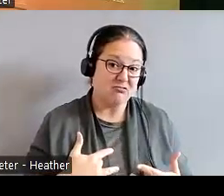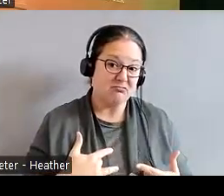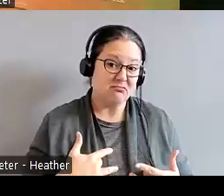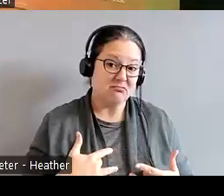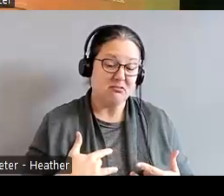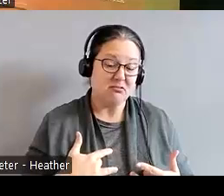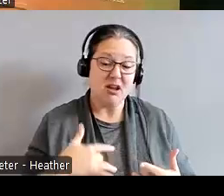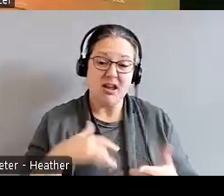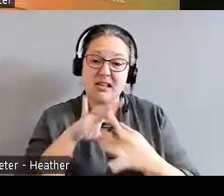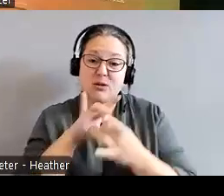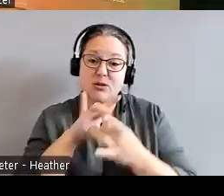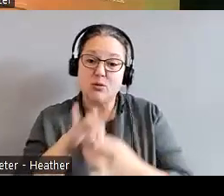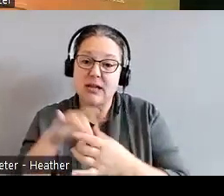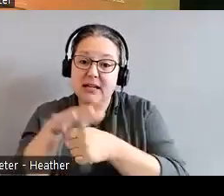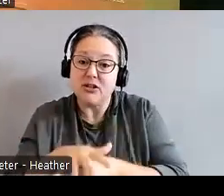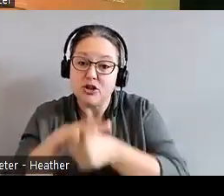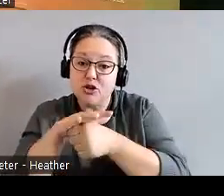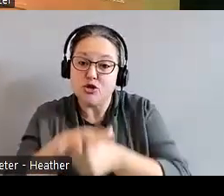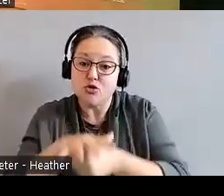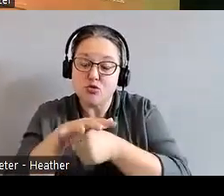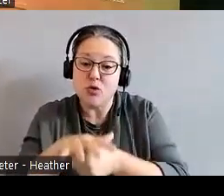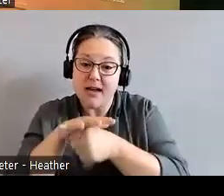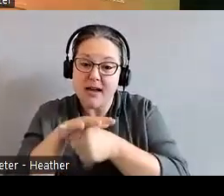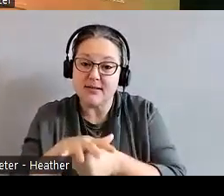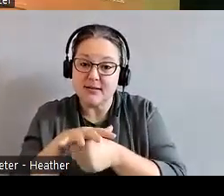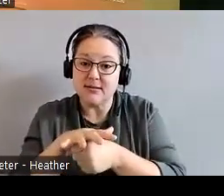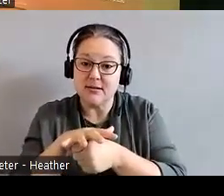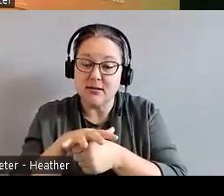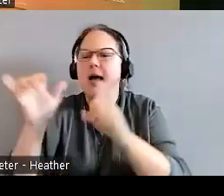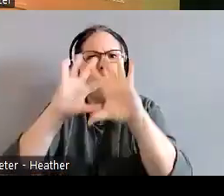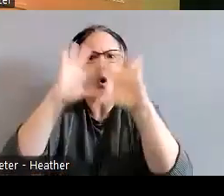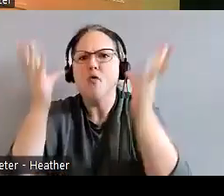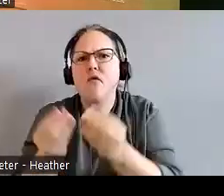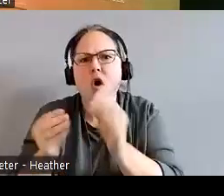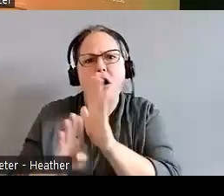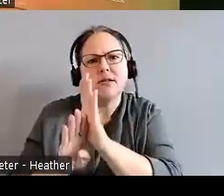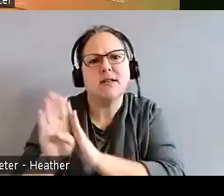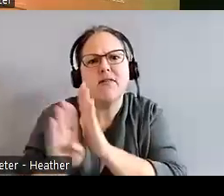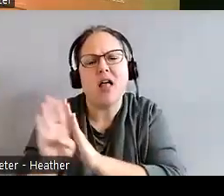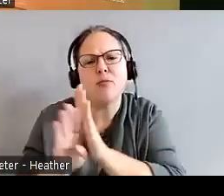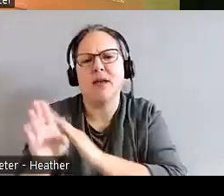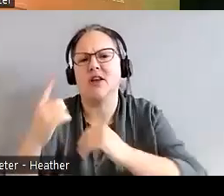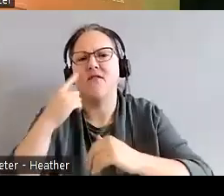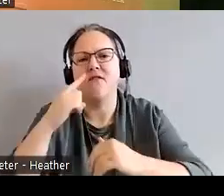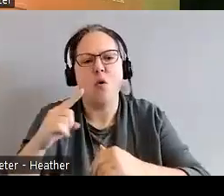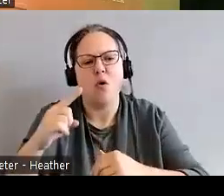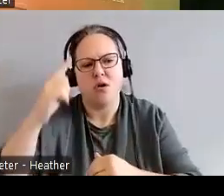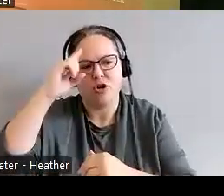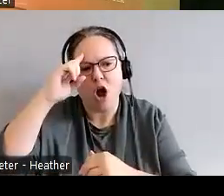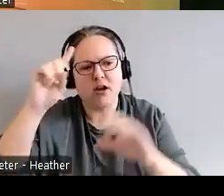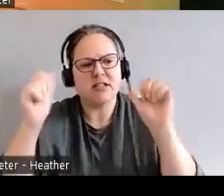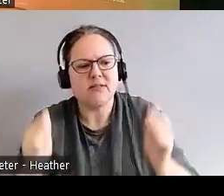stress that relates to overall development of cognitive decline in later